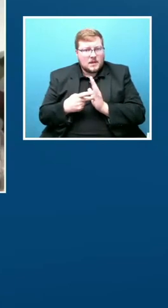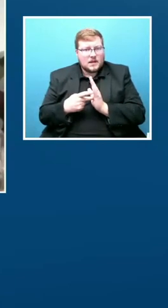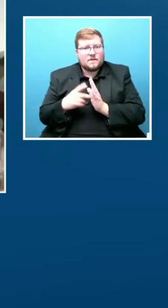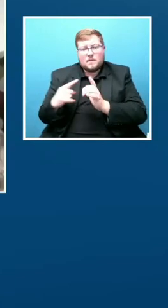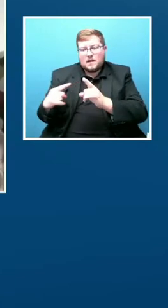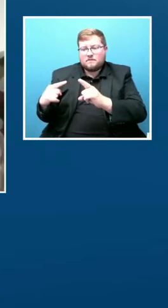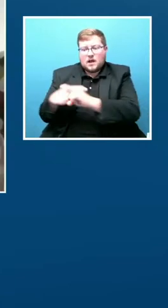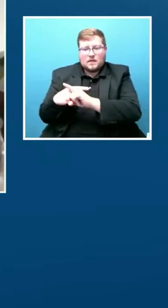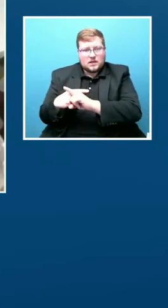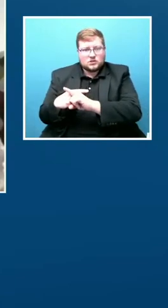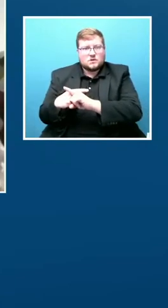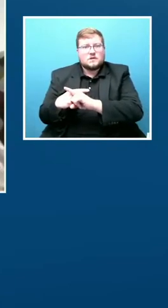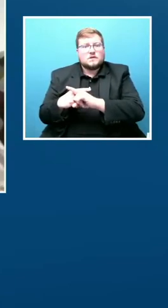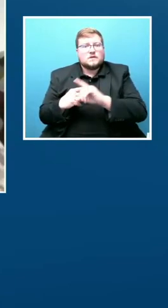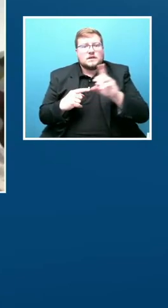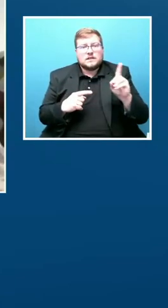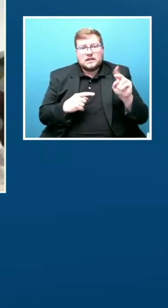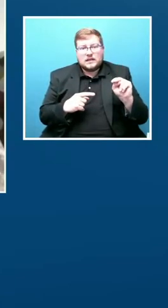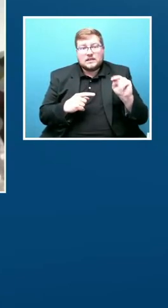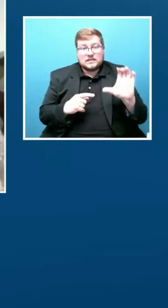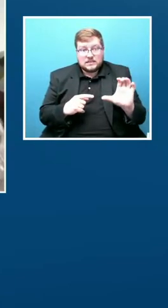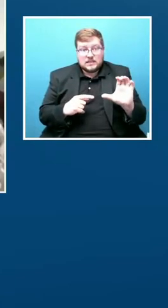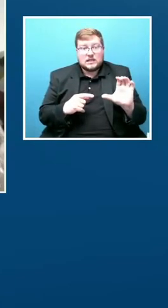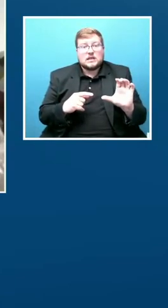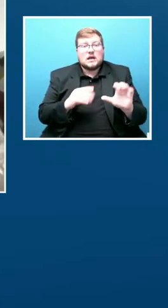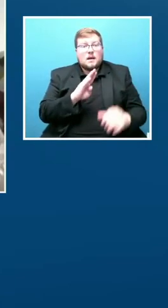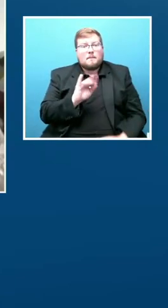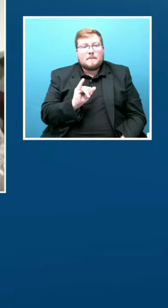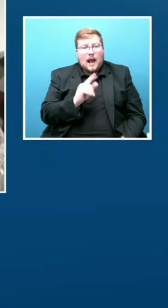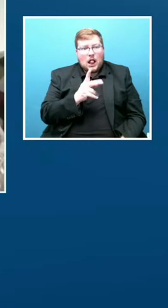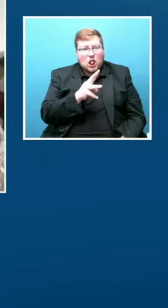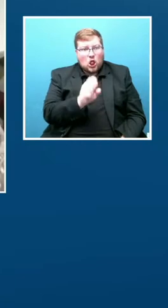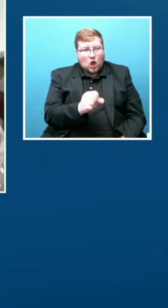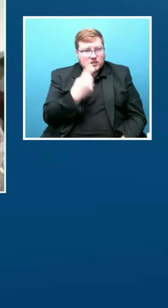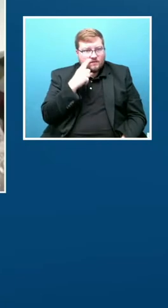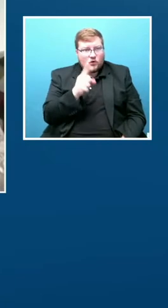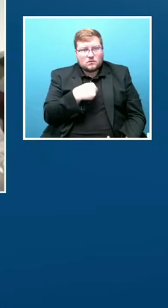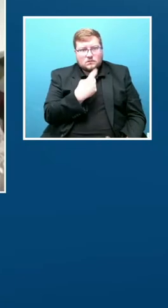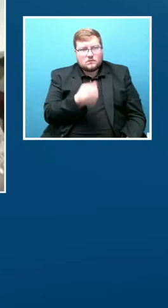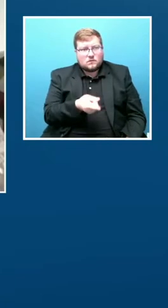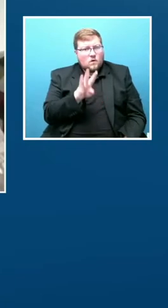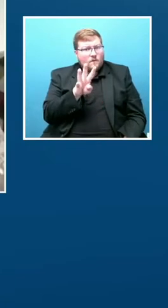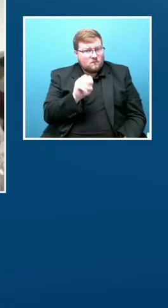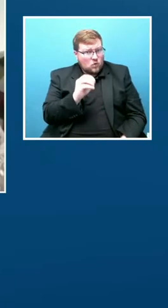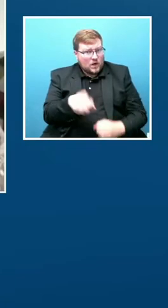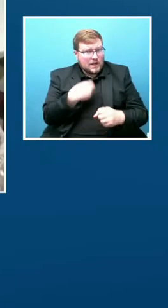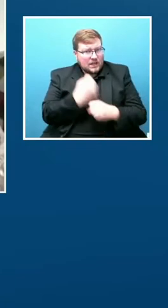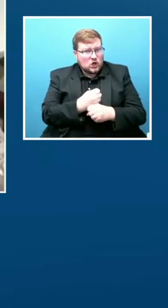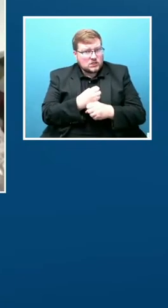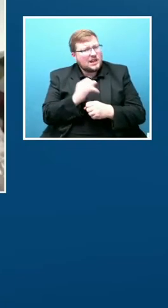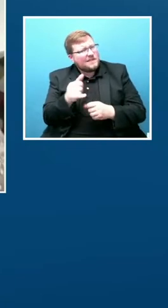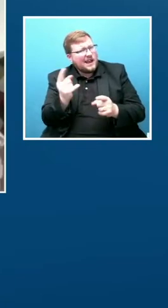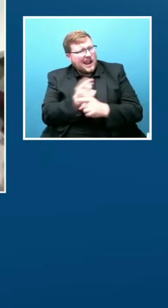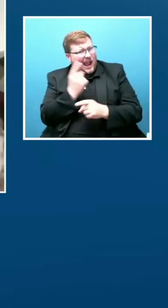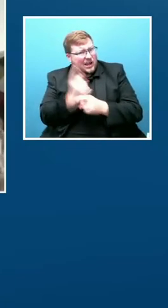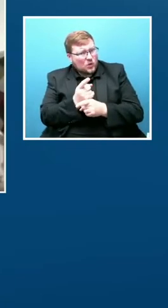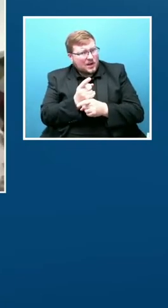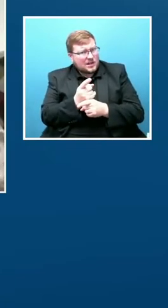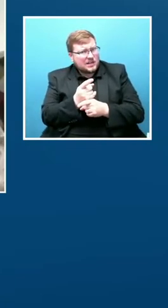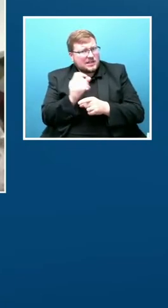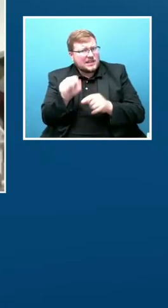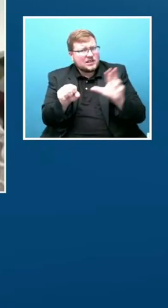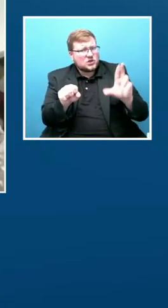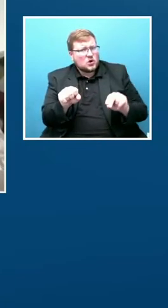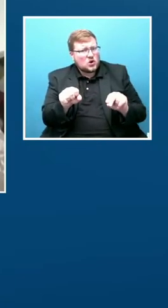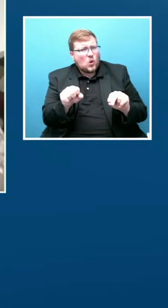of the DNC charter and bylaws for the last 40 years. Is this accurate? And who does this question